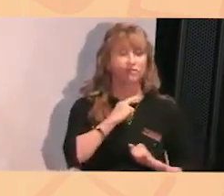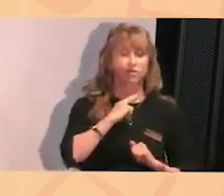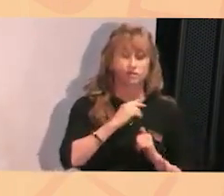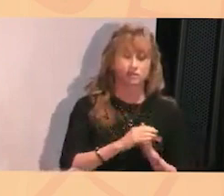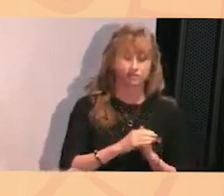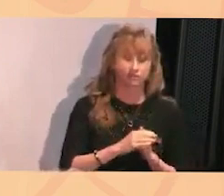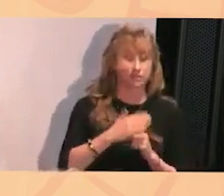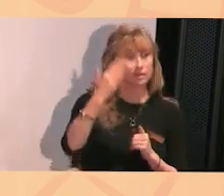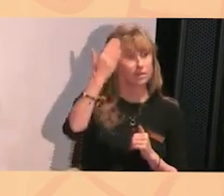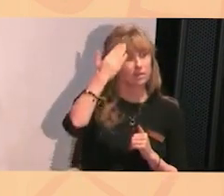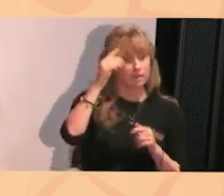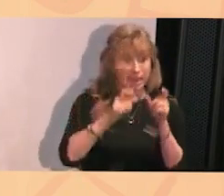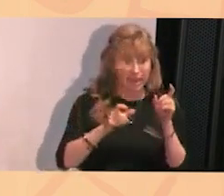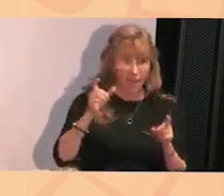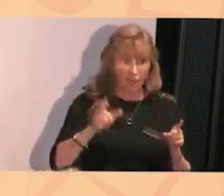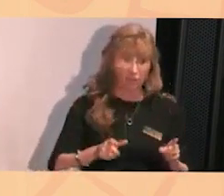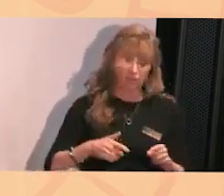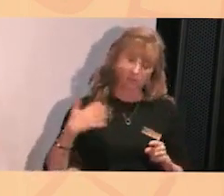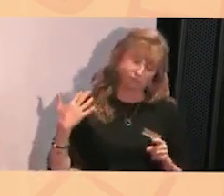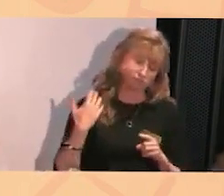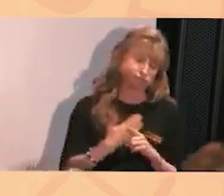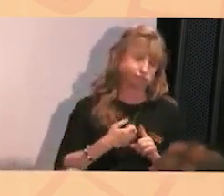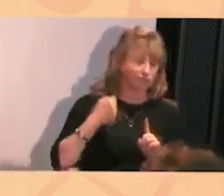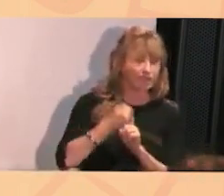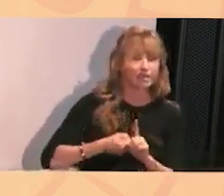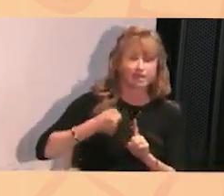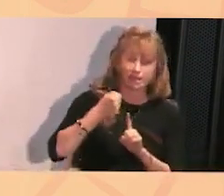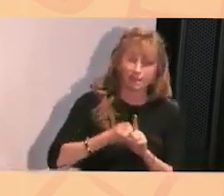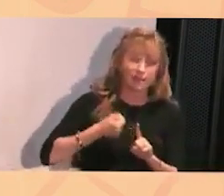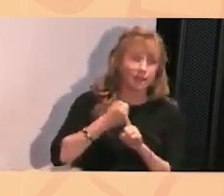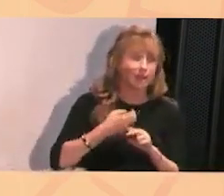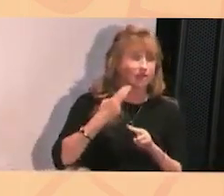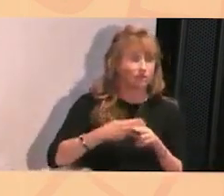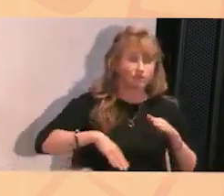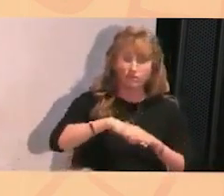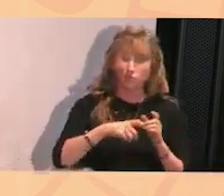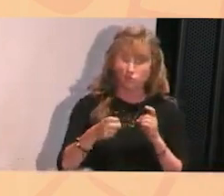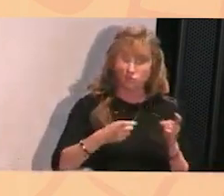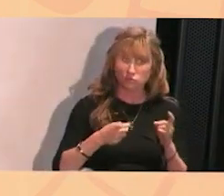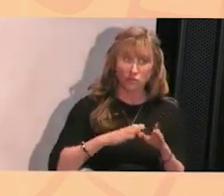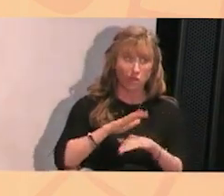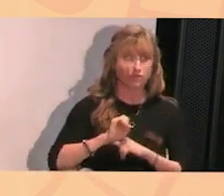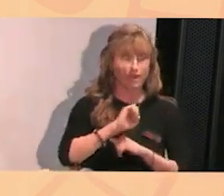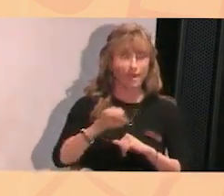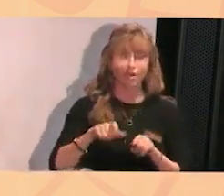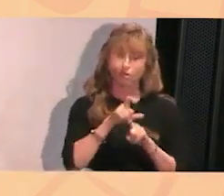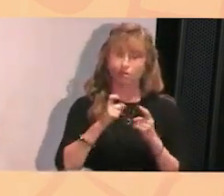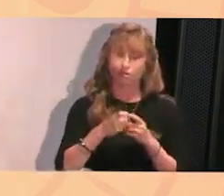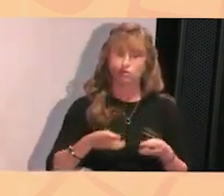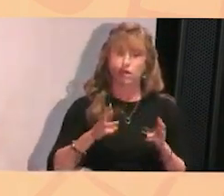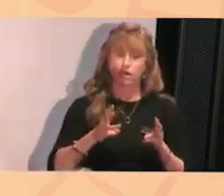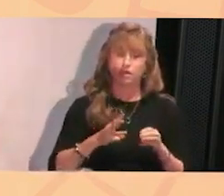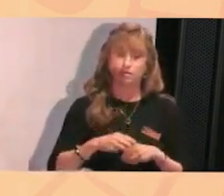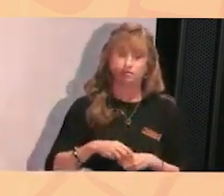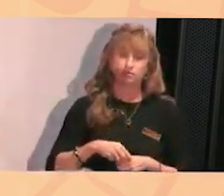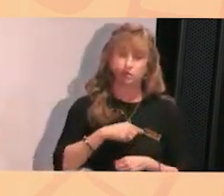Elders have long advocated for self-determination to exercise the full expressions of our cultural practices. A united voice, a